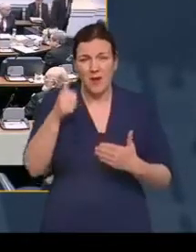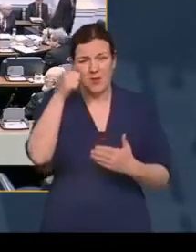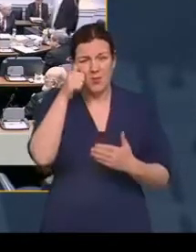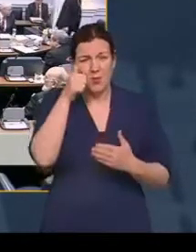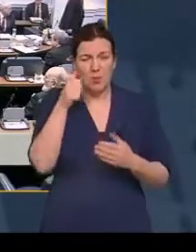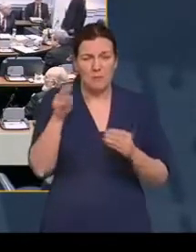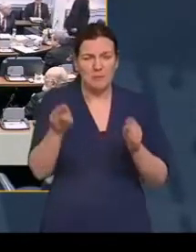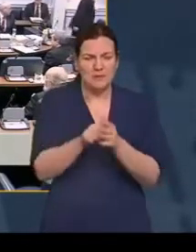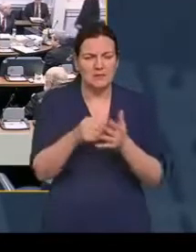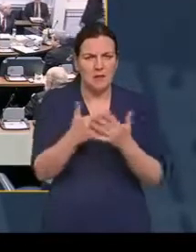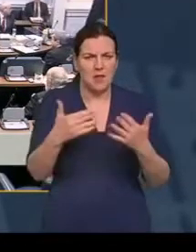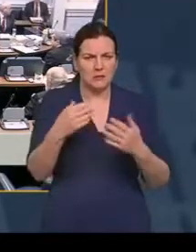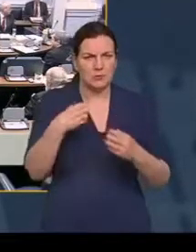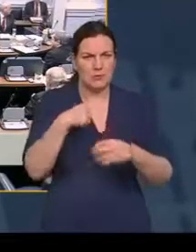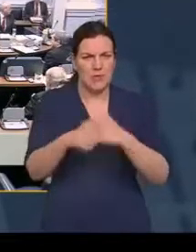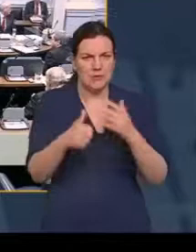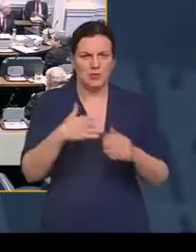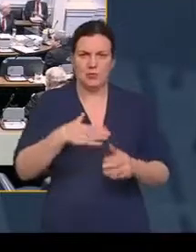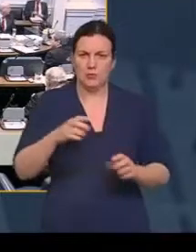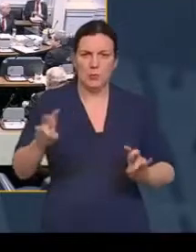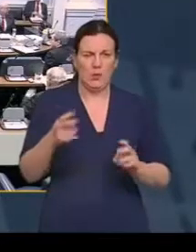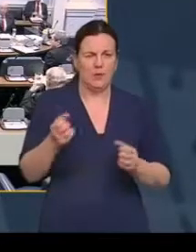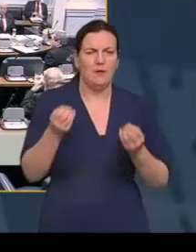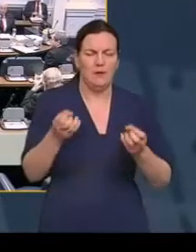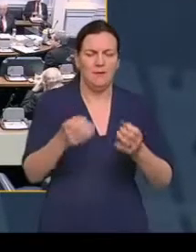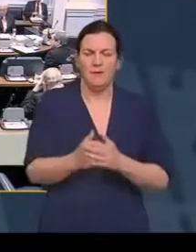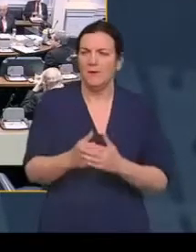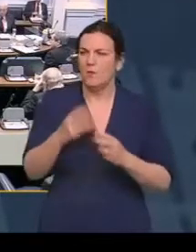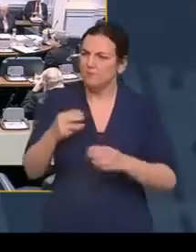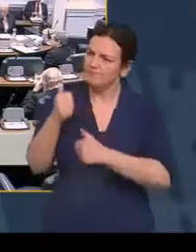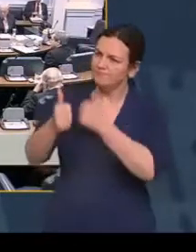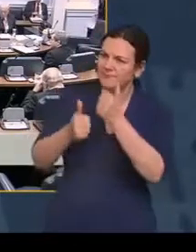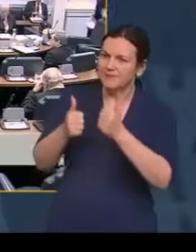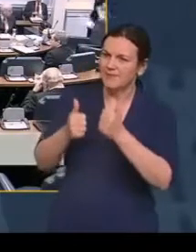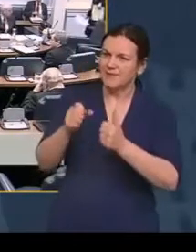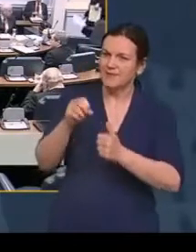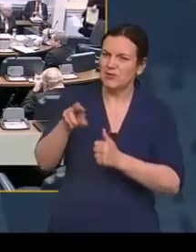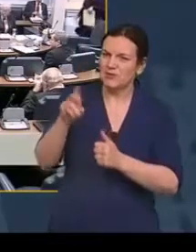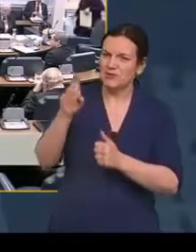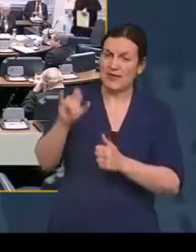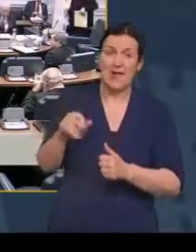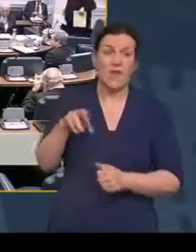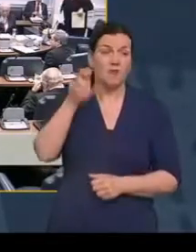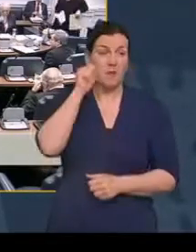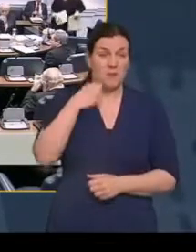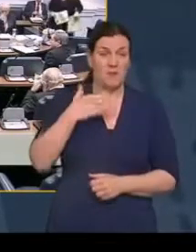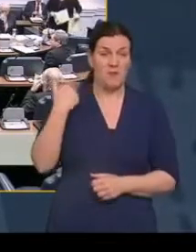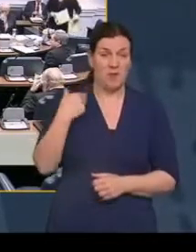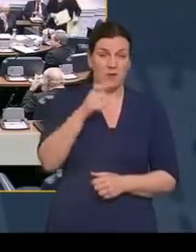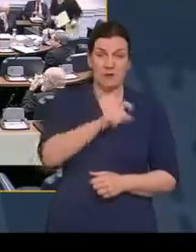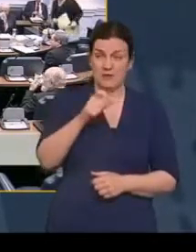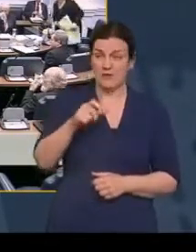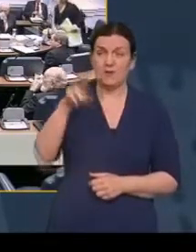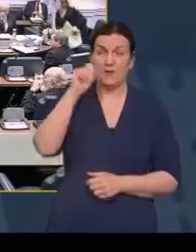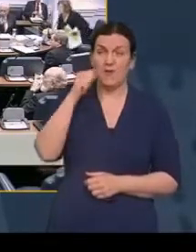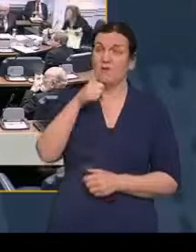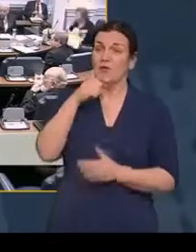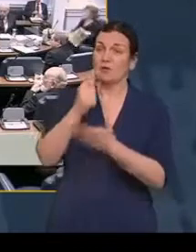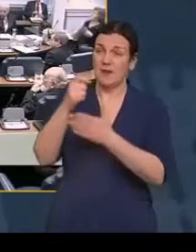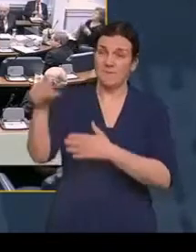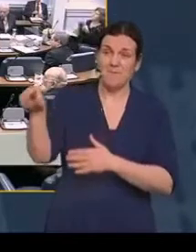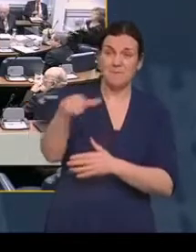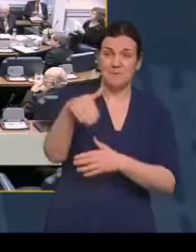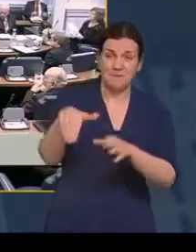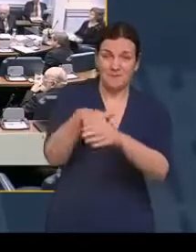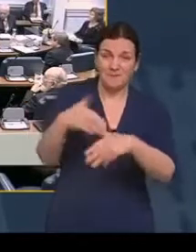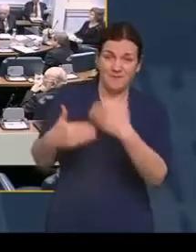I'm conscious of the business that we have today, so just very briefly to congratulate Senator Daly. I remember being a councillor when Senator Daly was a candidate the